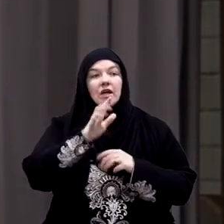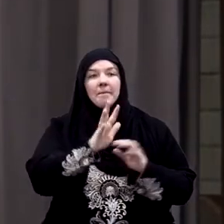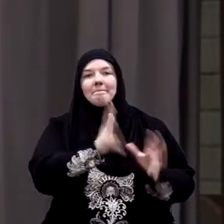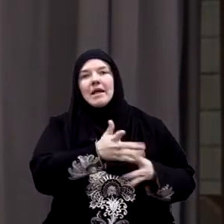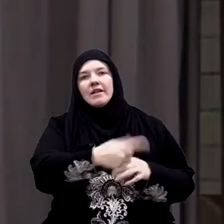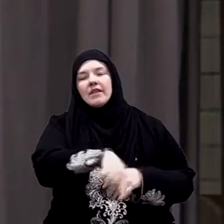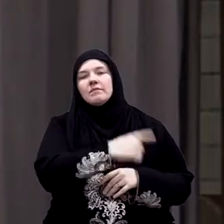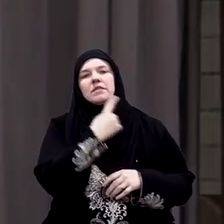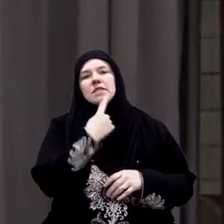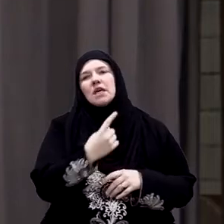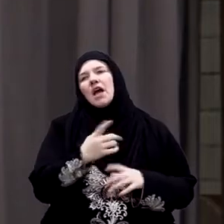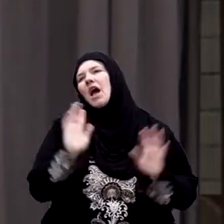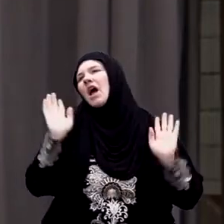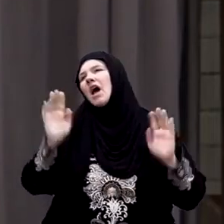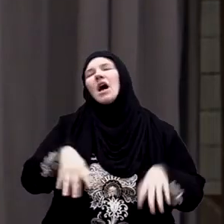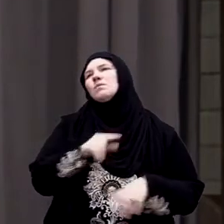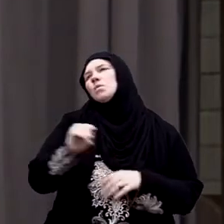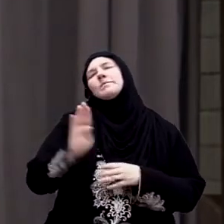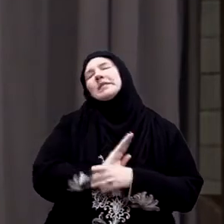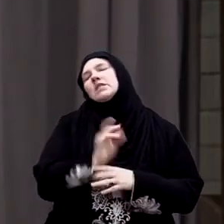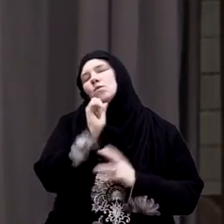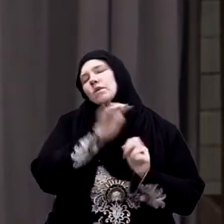them saying, I am too busy.